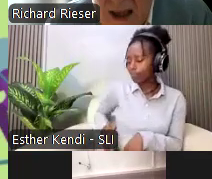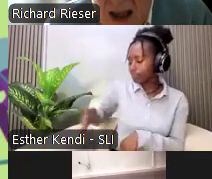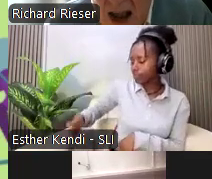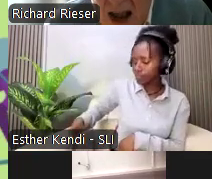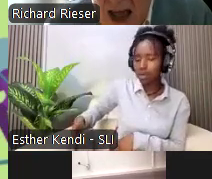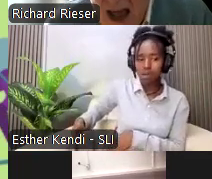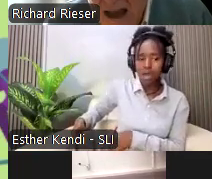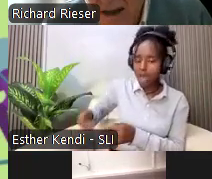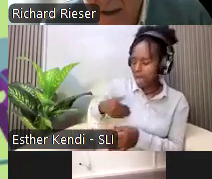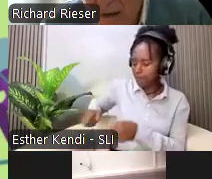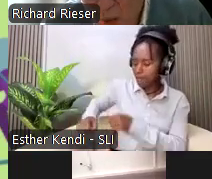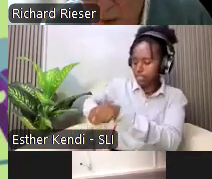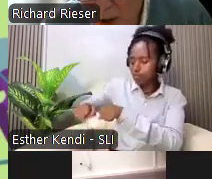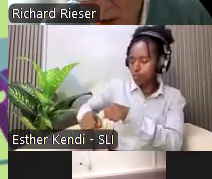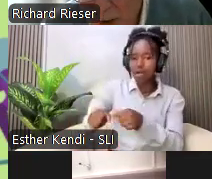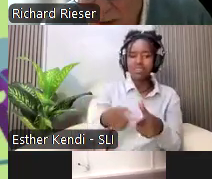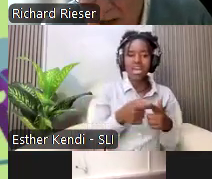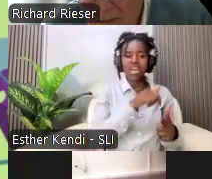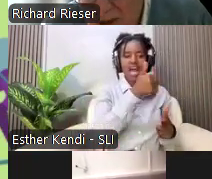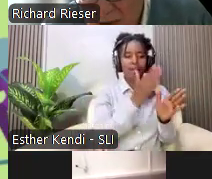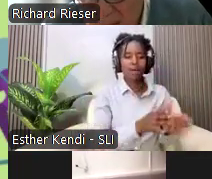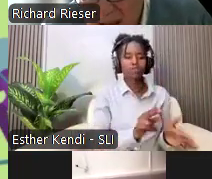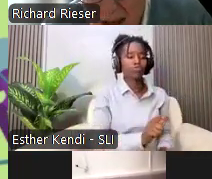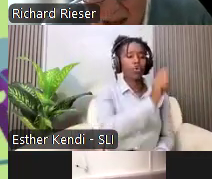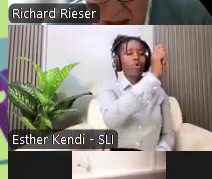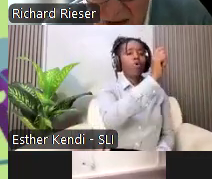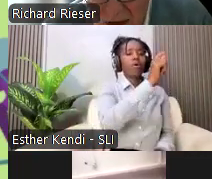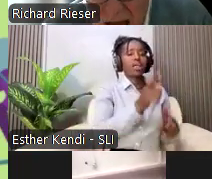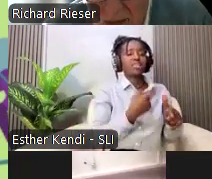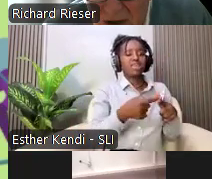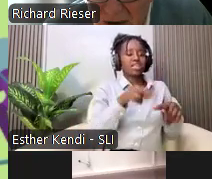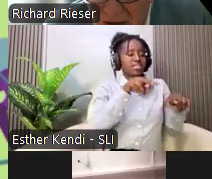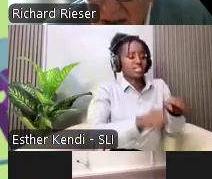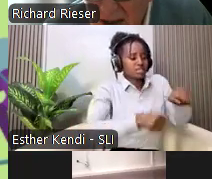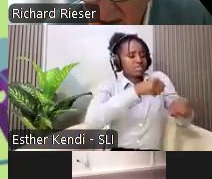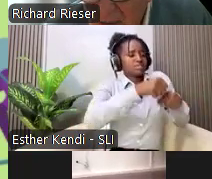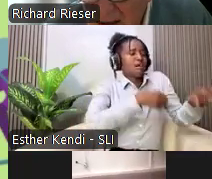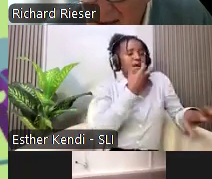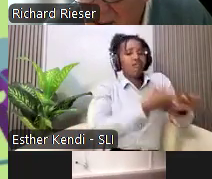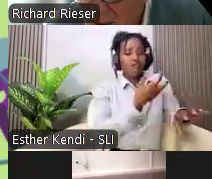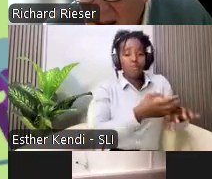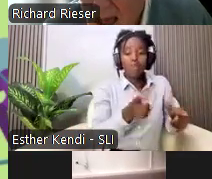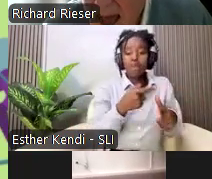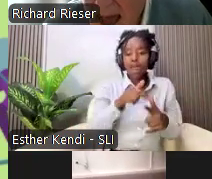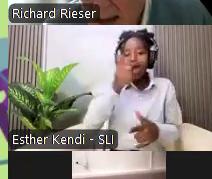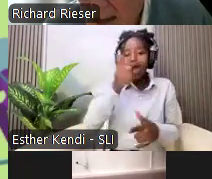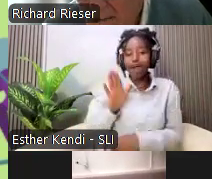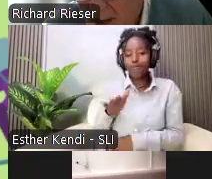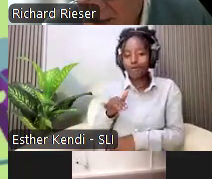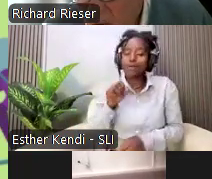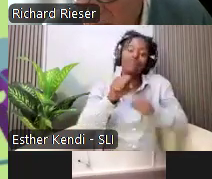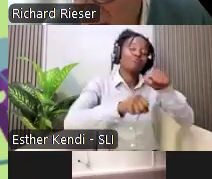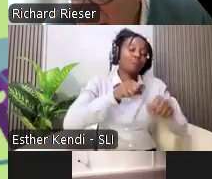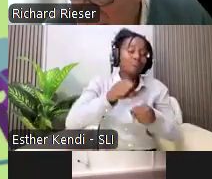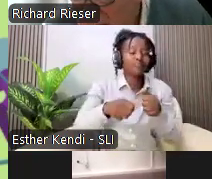him, a woman who seems to be absolutely fitted to the bicycle, and a